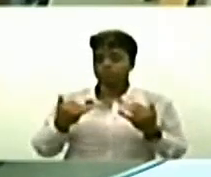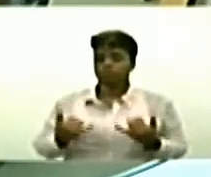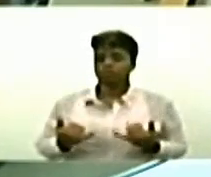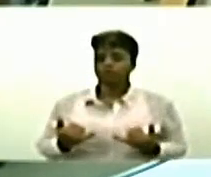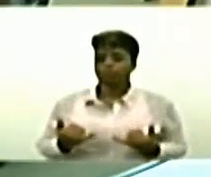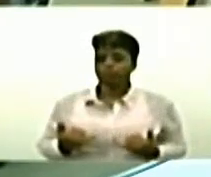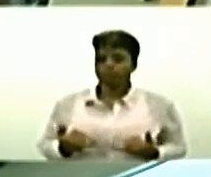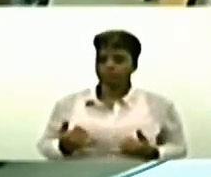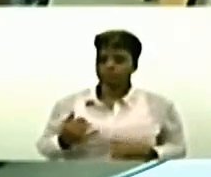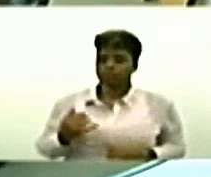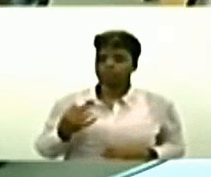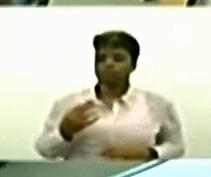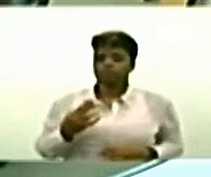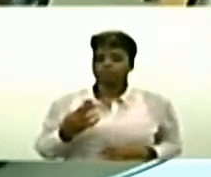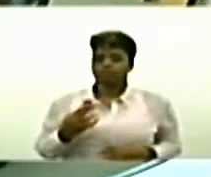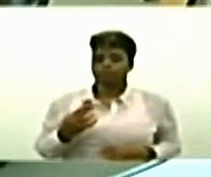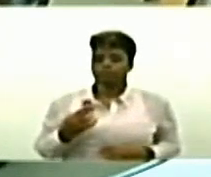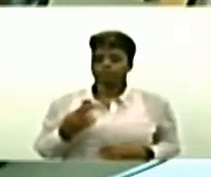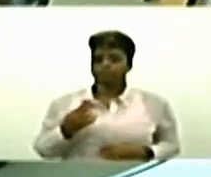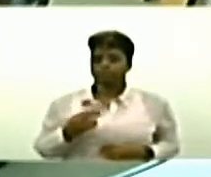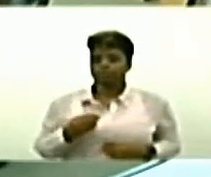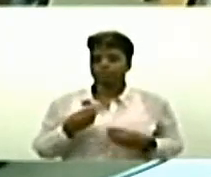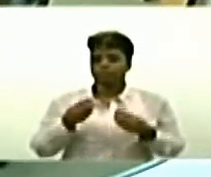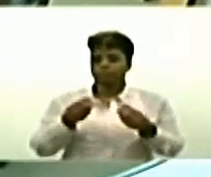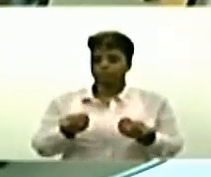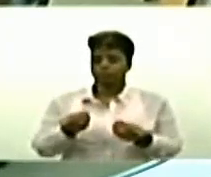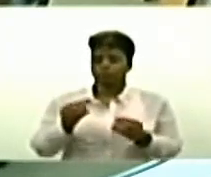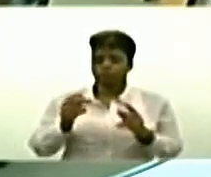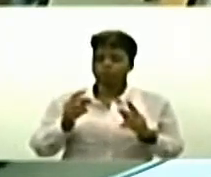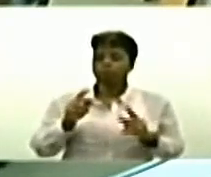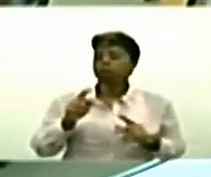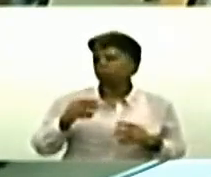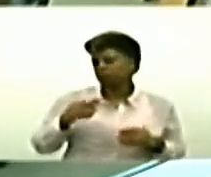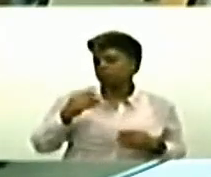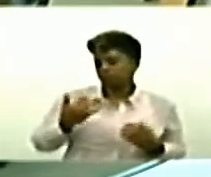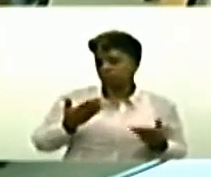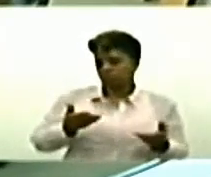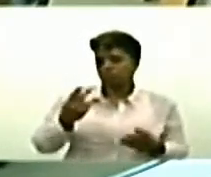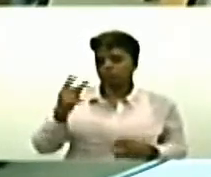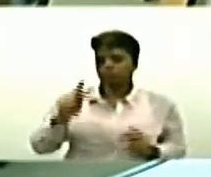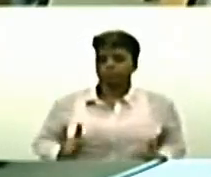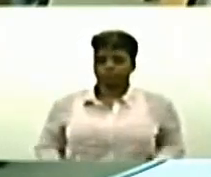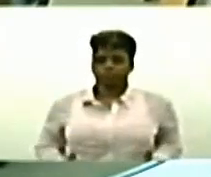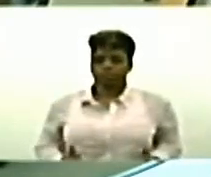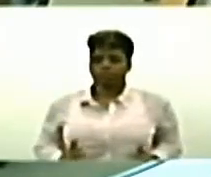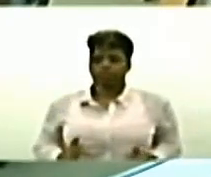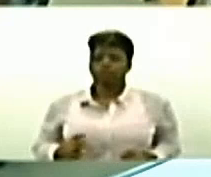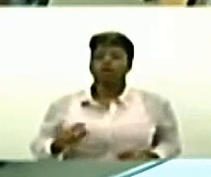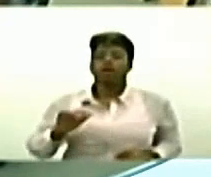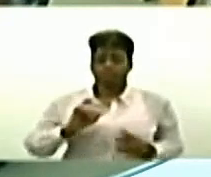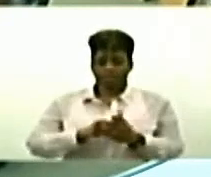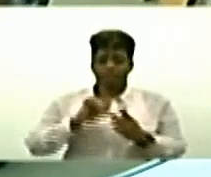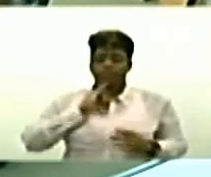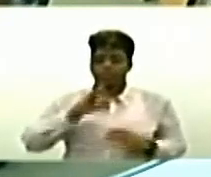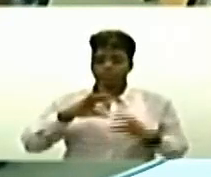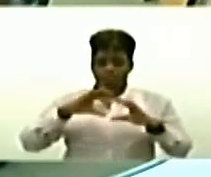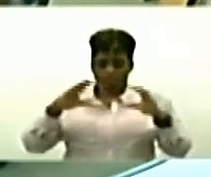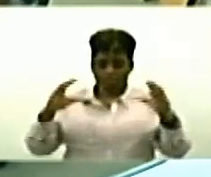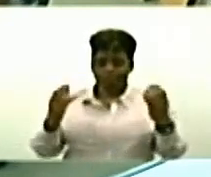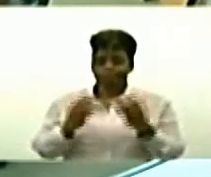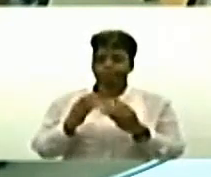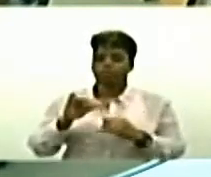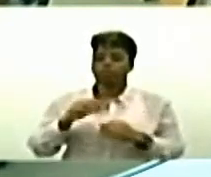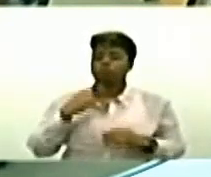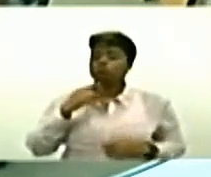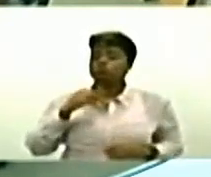members to the said committee of the Standing Orders, referred to as the Standing Orders Committee. All those who have that opinion say